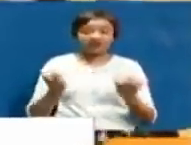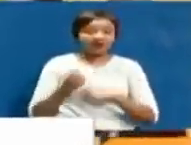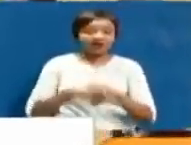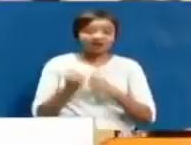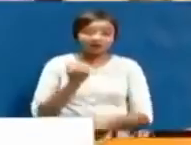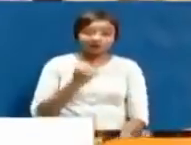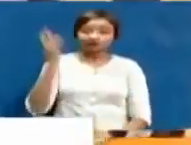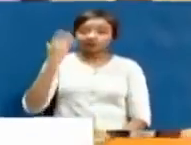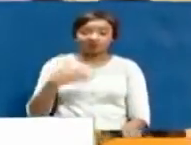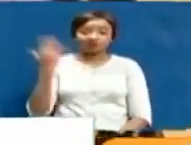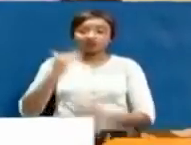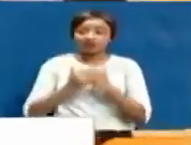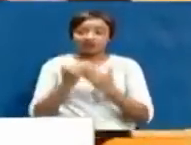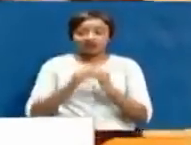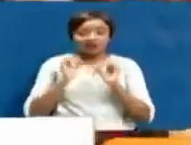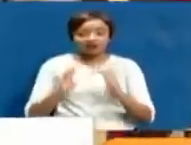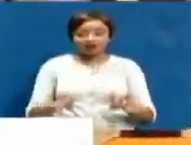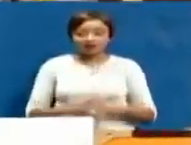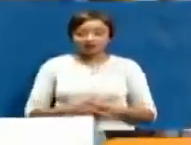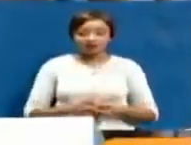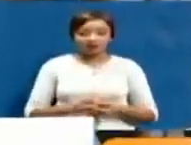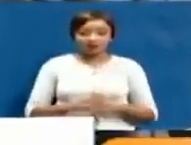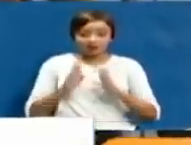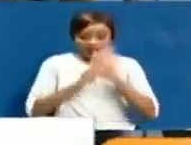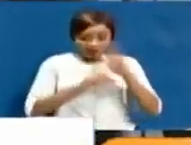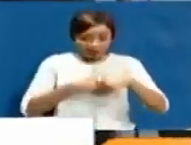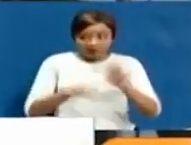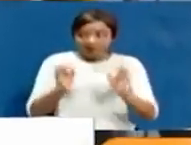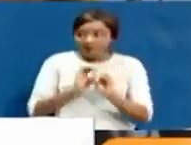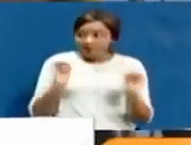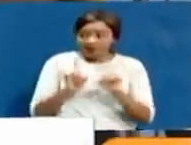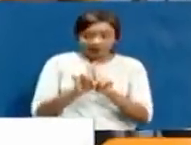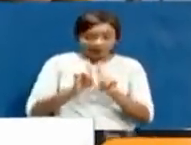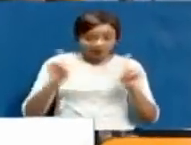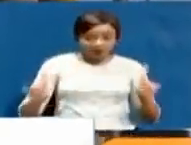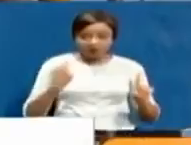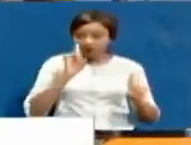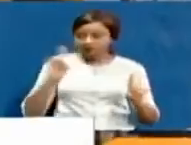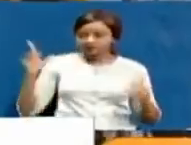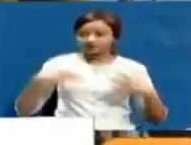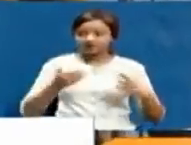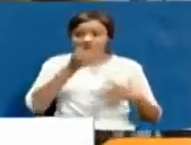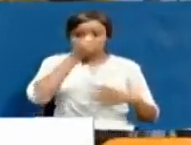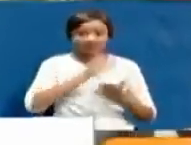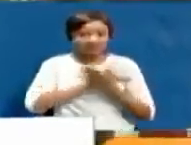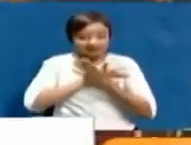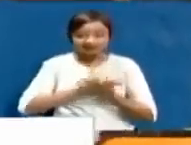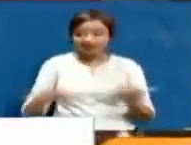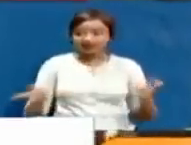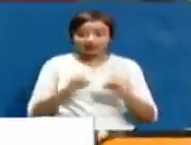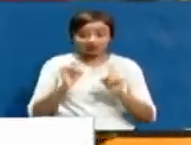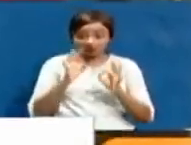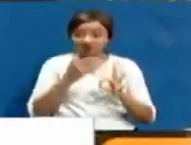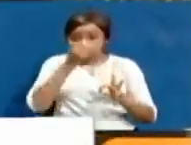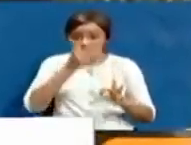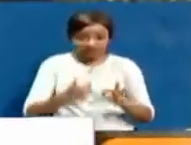disregard of the guidelines issued by the Ministry of Health. No social distancing, a majority have no face masks, and those